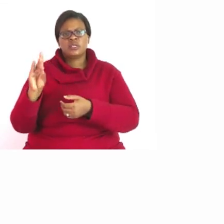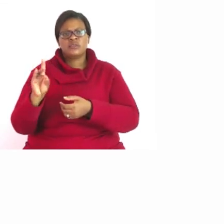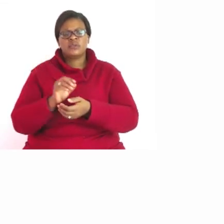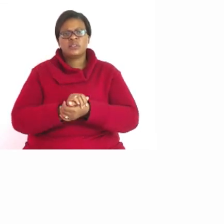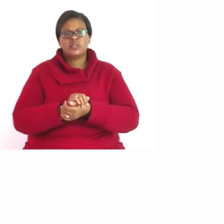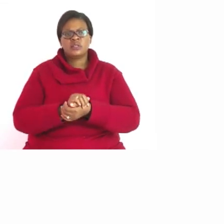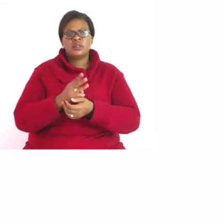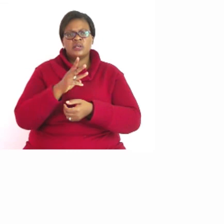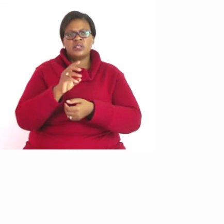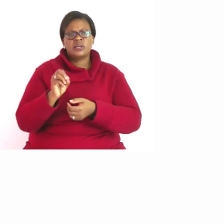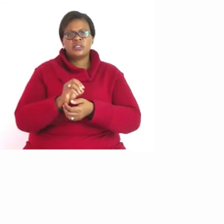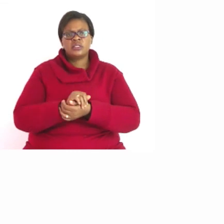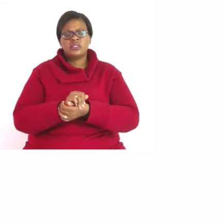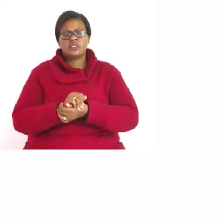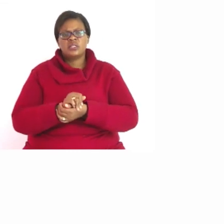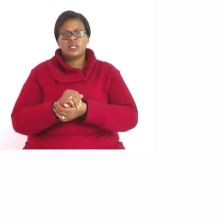and D, 84.